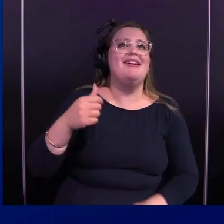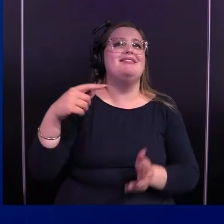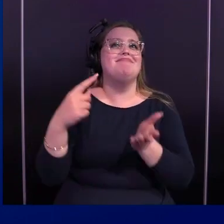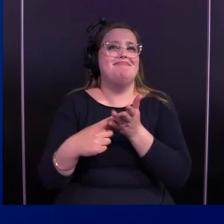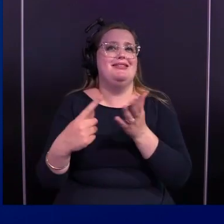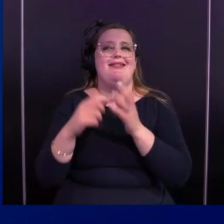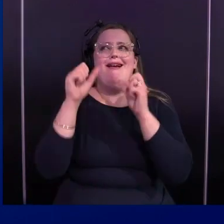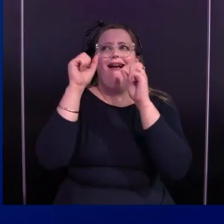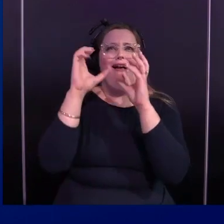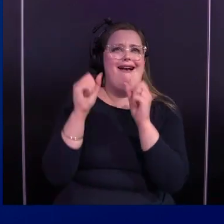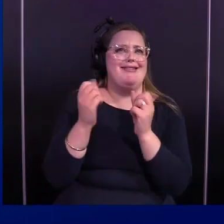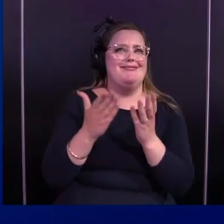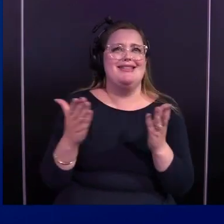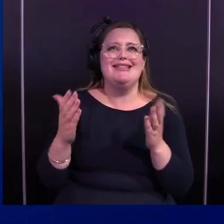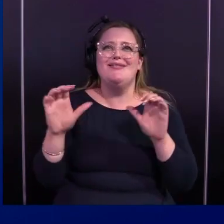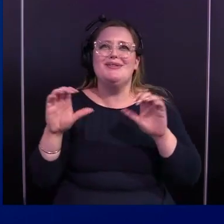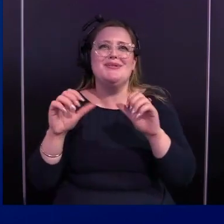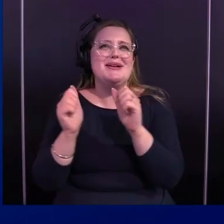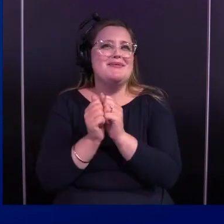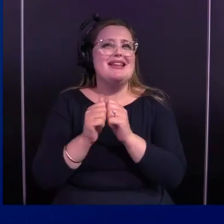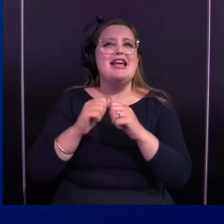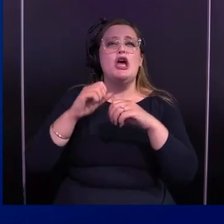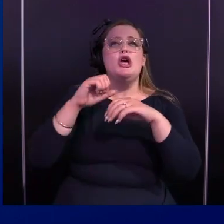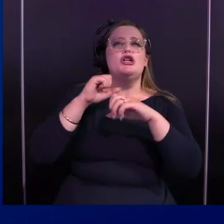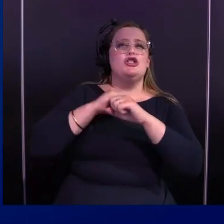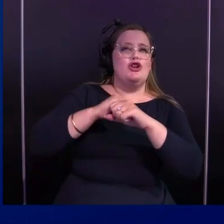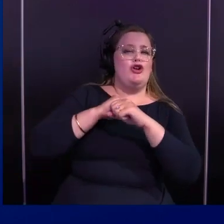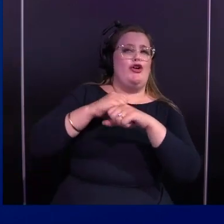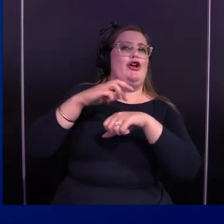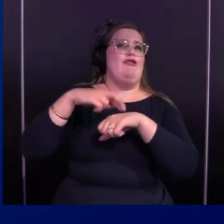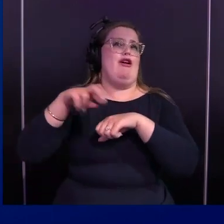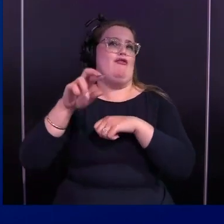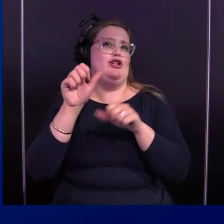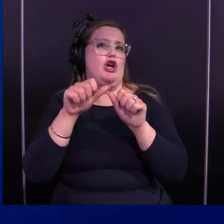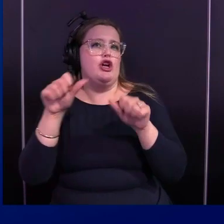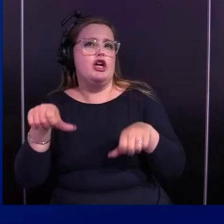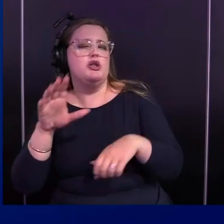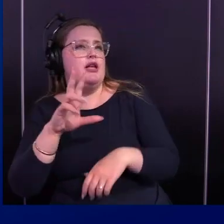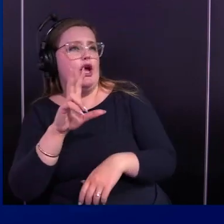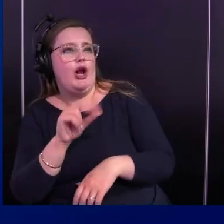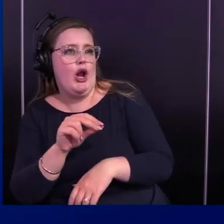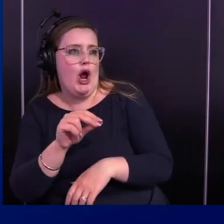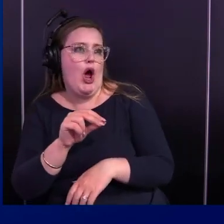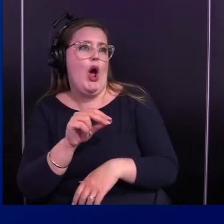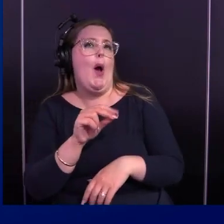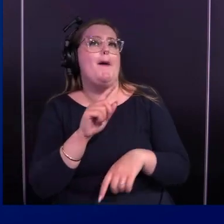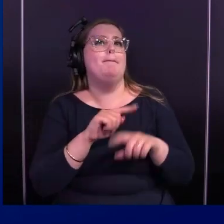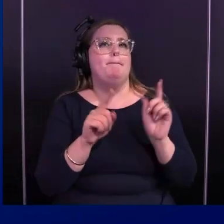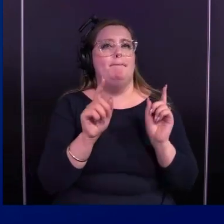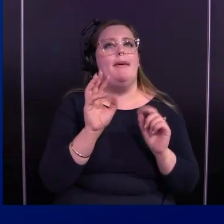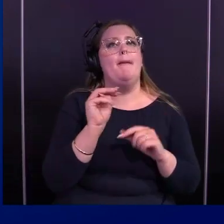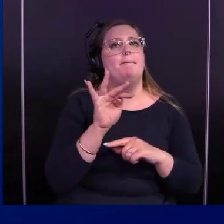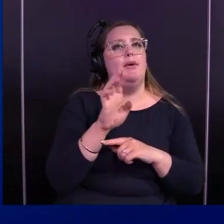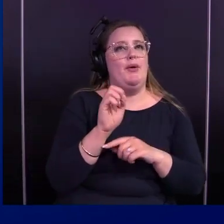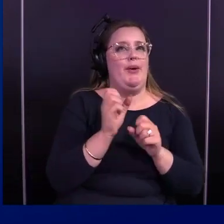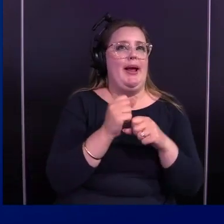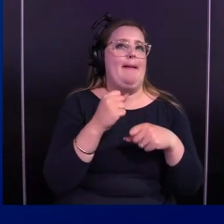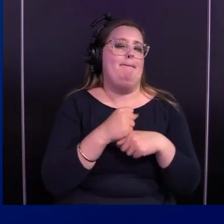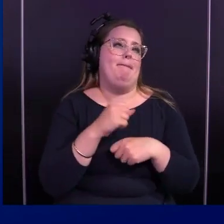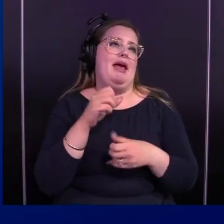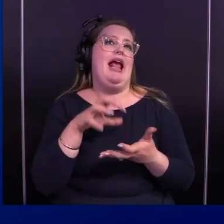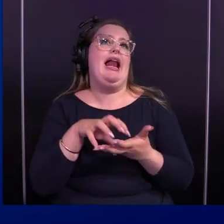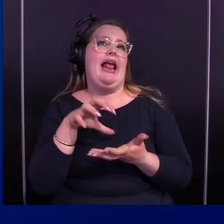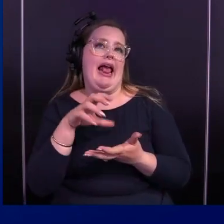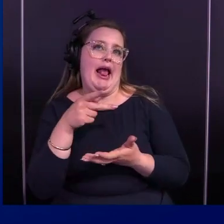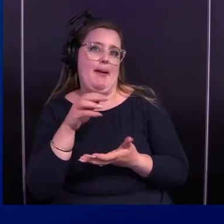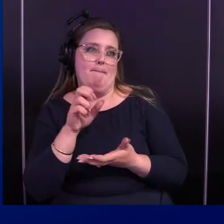that you got going on with the security reference architecture. He said, no, Kyle. And I was like, but Marie made cake pops. And he was like, I'm in. All for